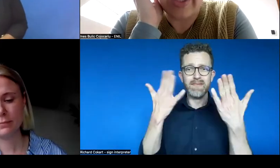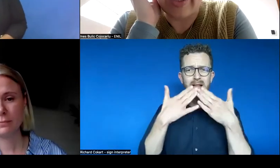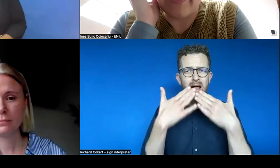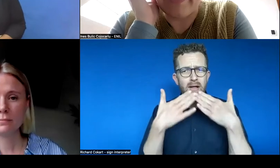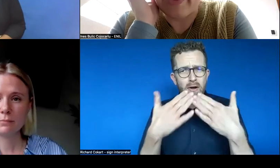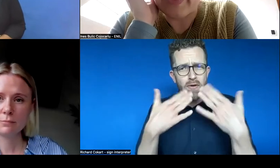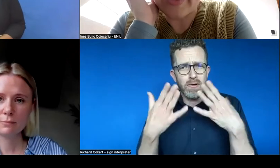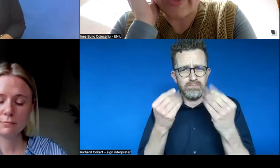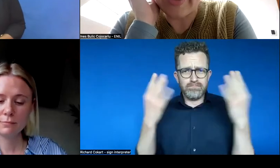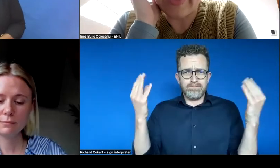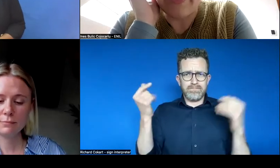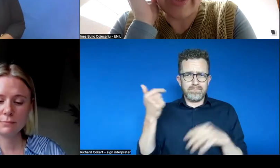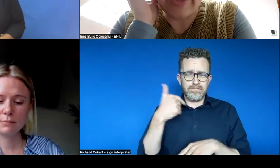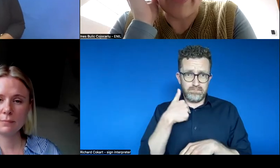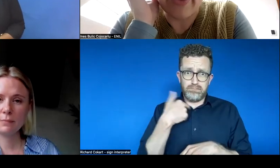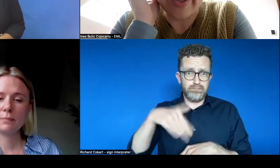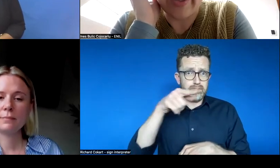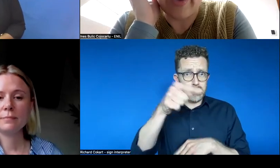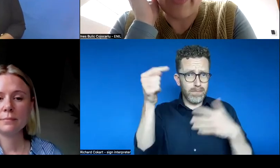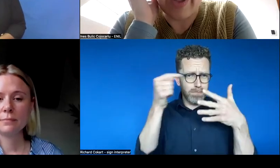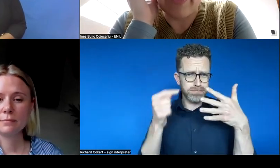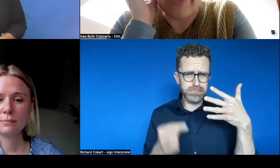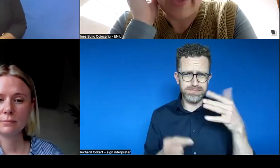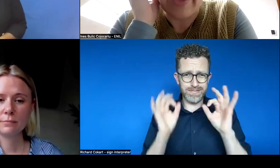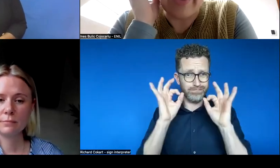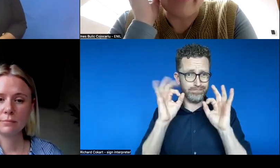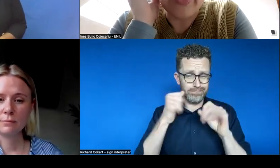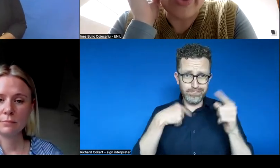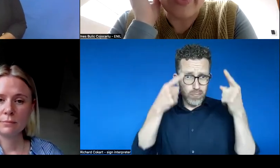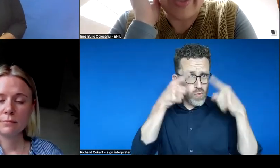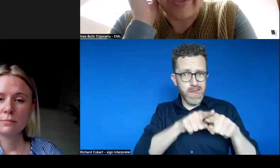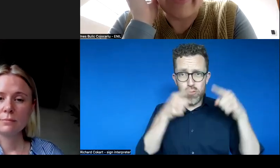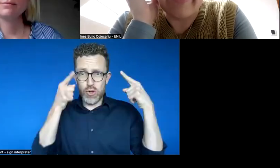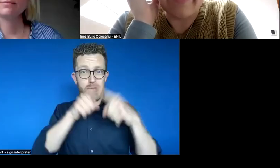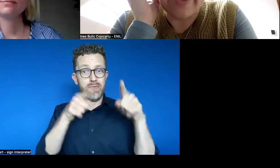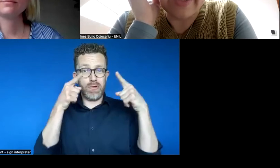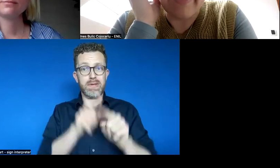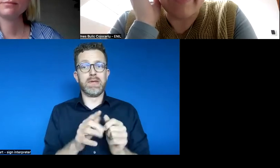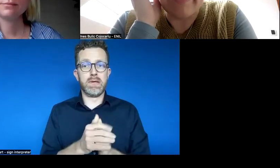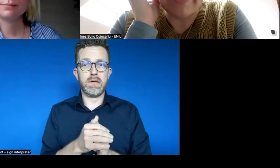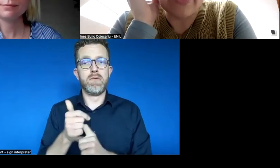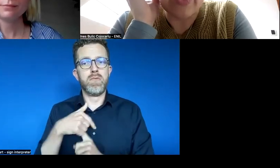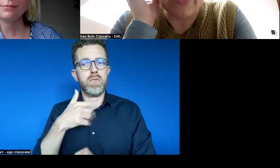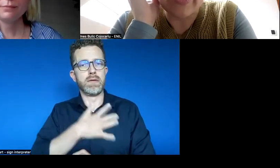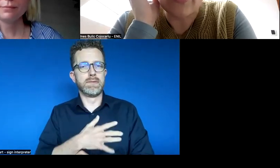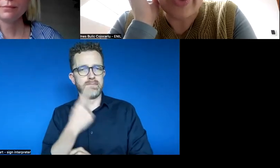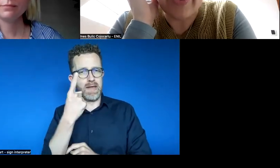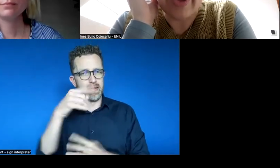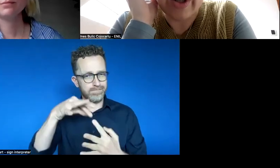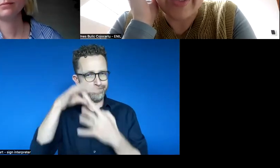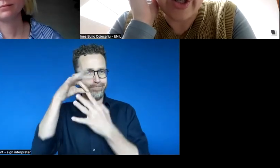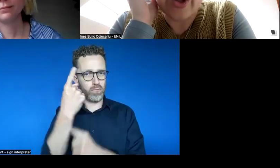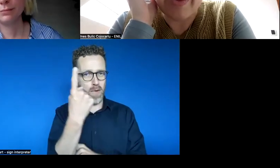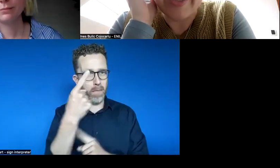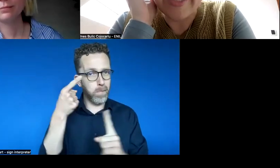Just to highlight one point you said, it is really ironic how children and disabled people in institutions in general